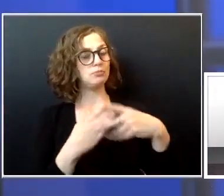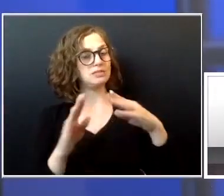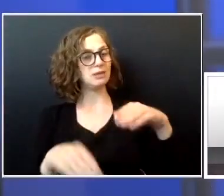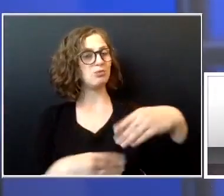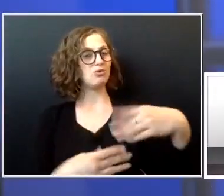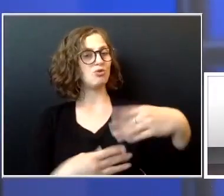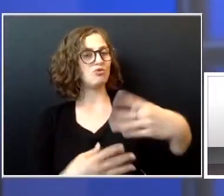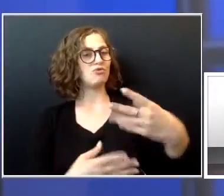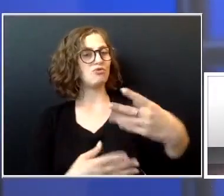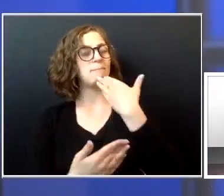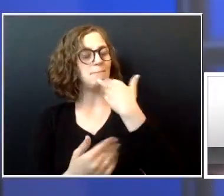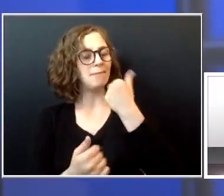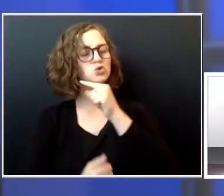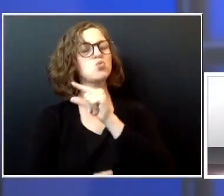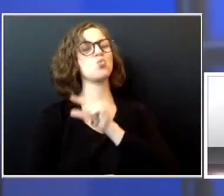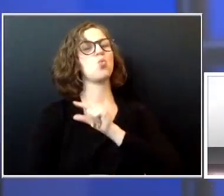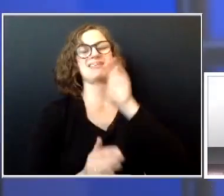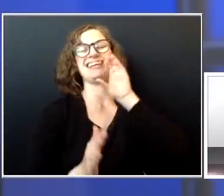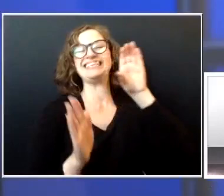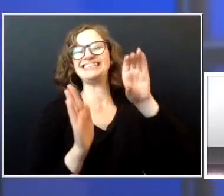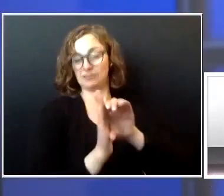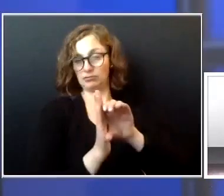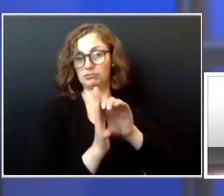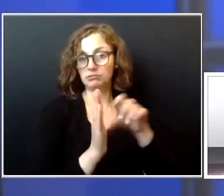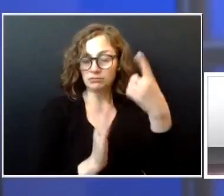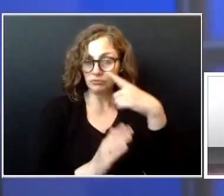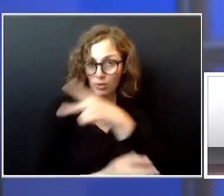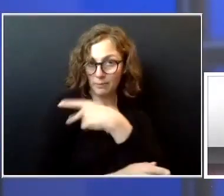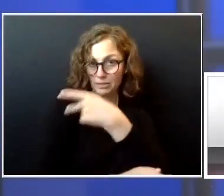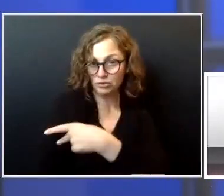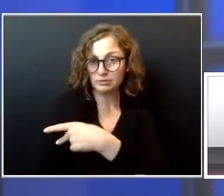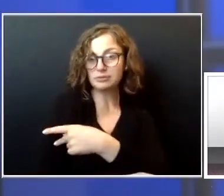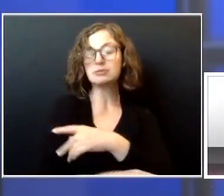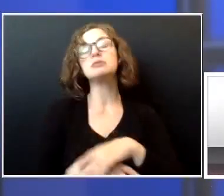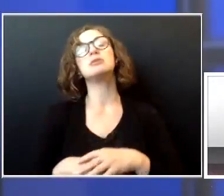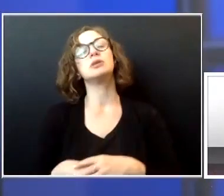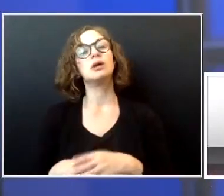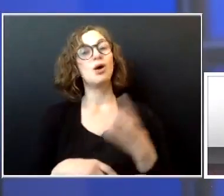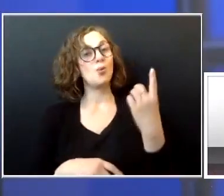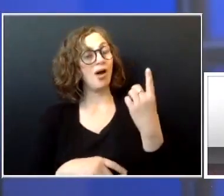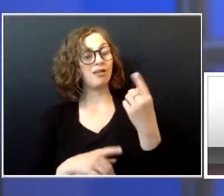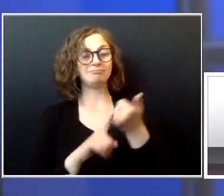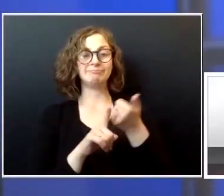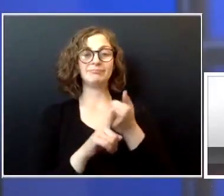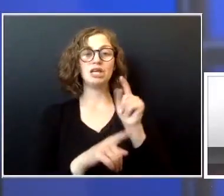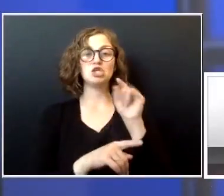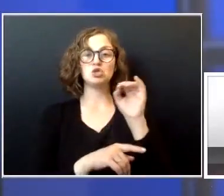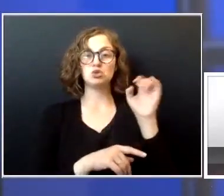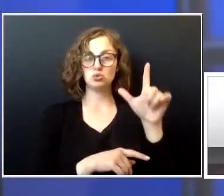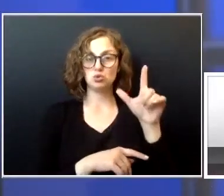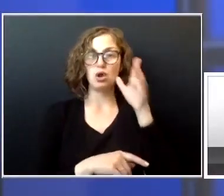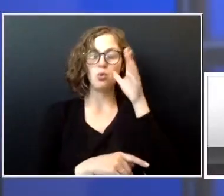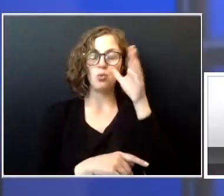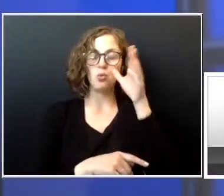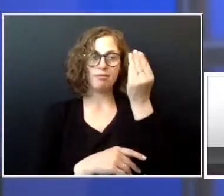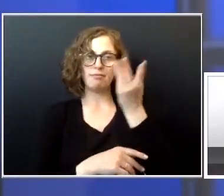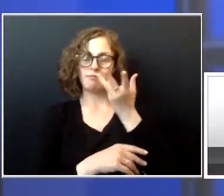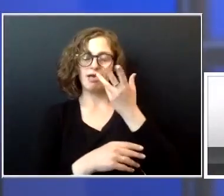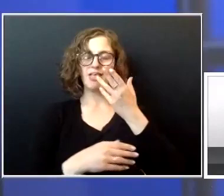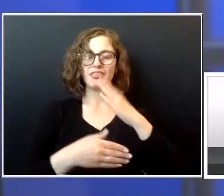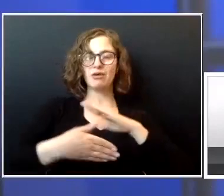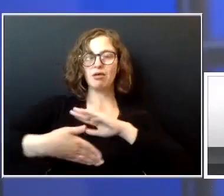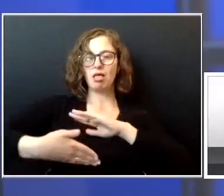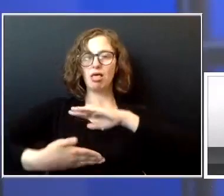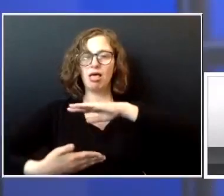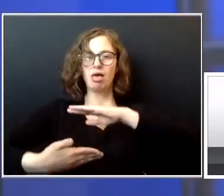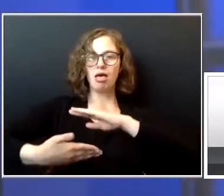our patients. One of those is a tool that evaluates our mammogram positioning. It evaluates the breast